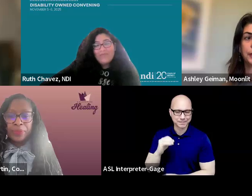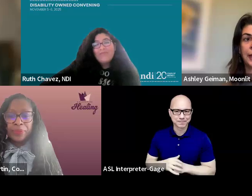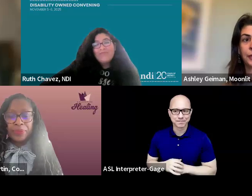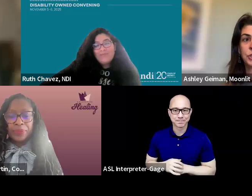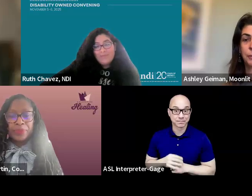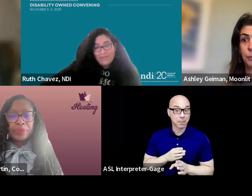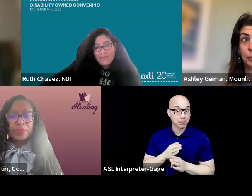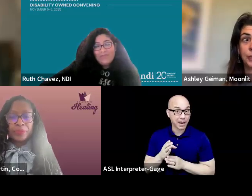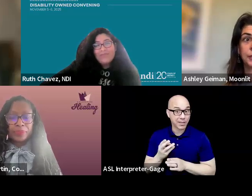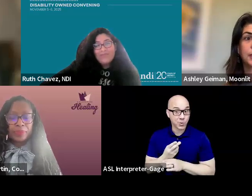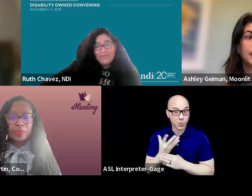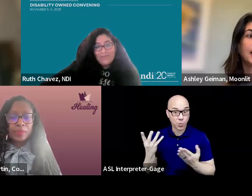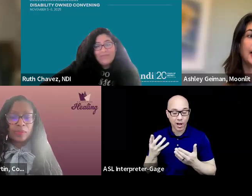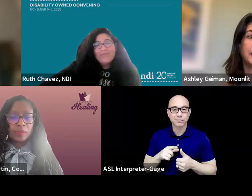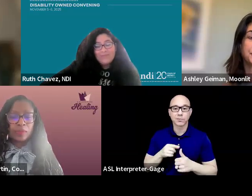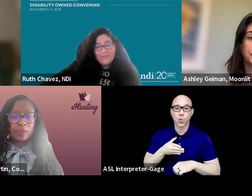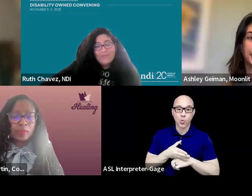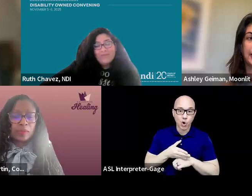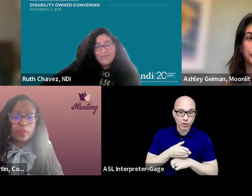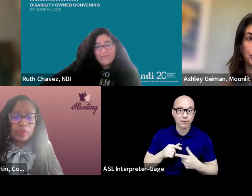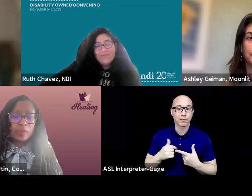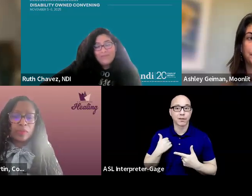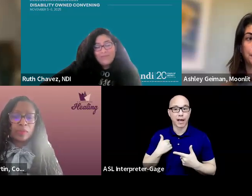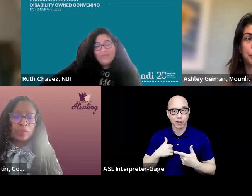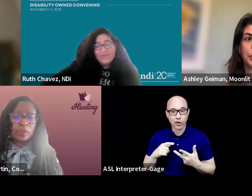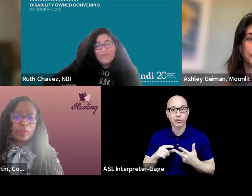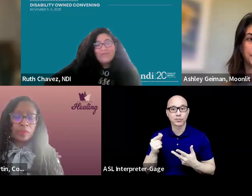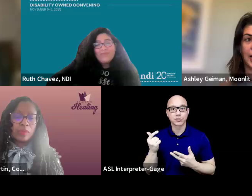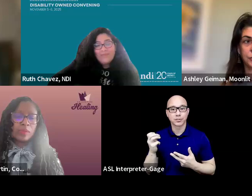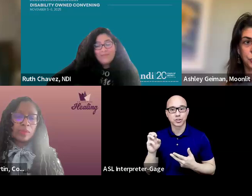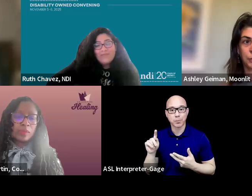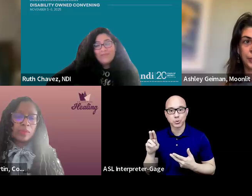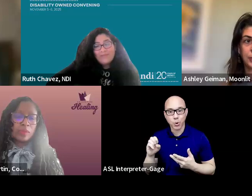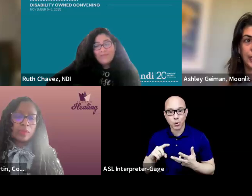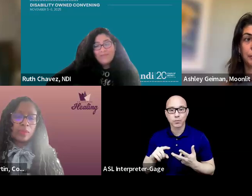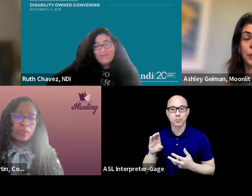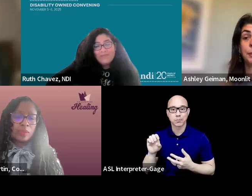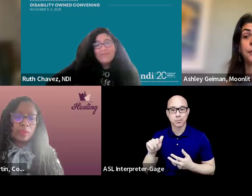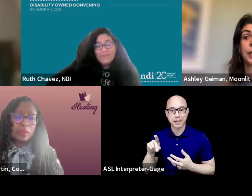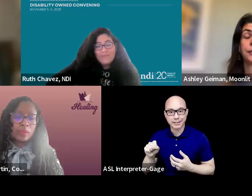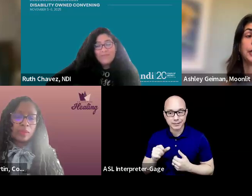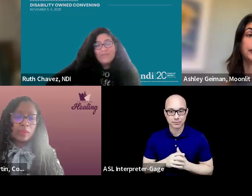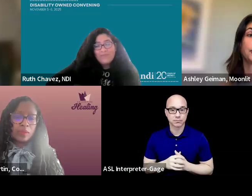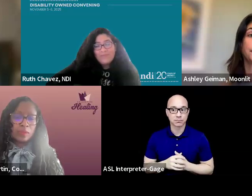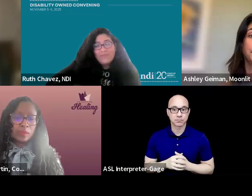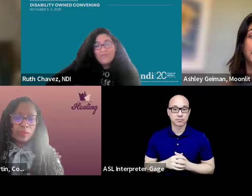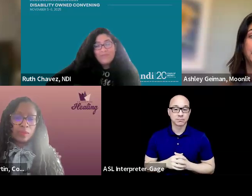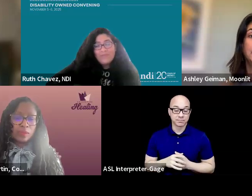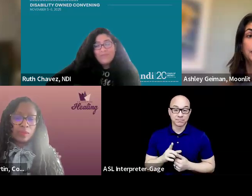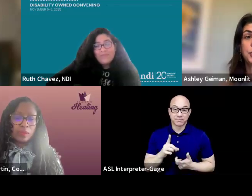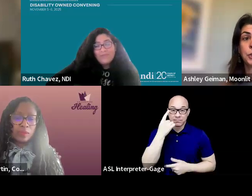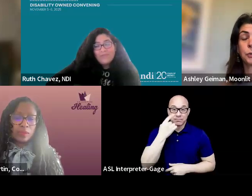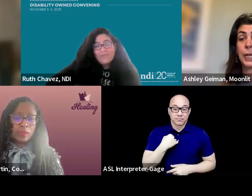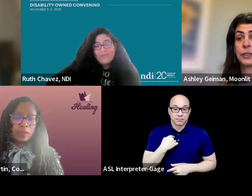use wood and leather and gemstone beads to create boho style jewelry. It would be very, very difficult for